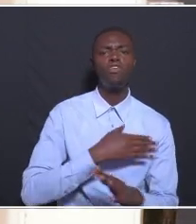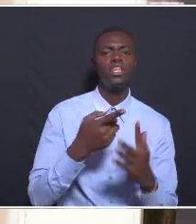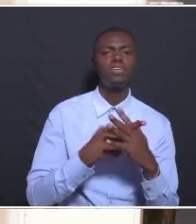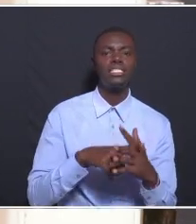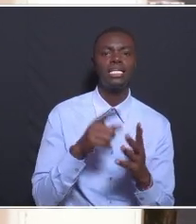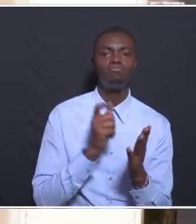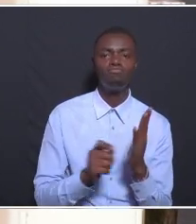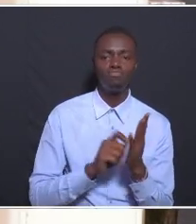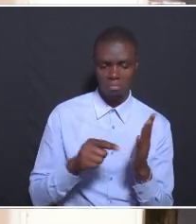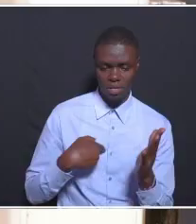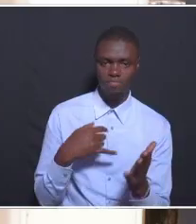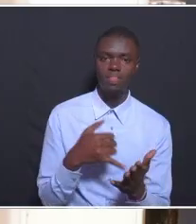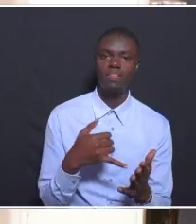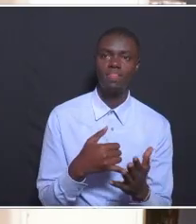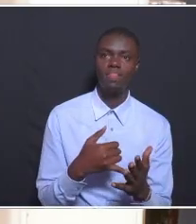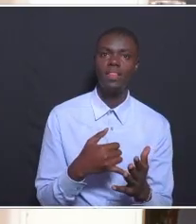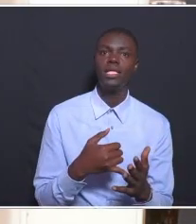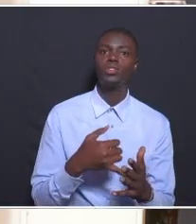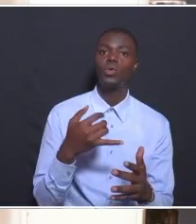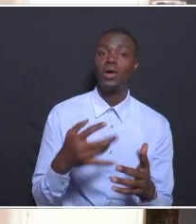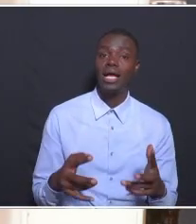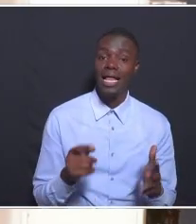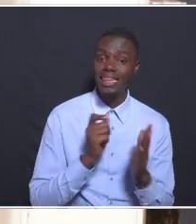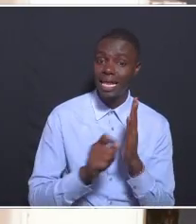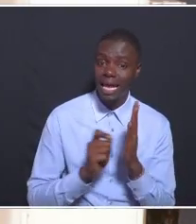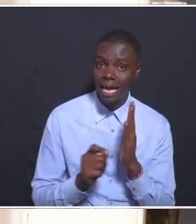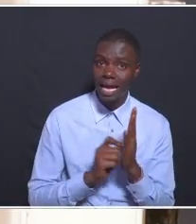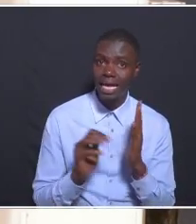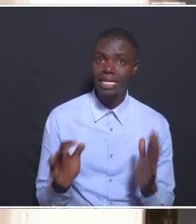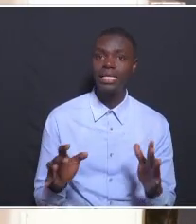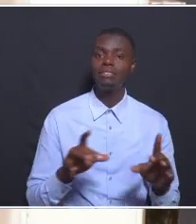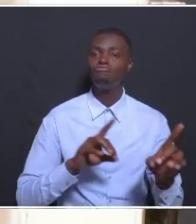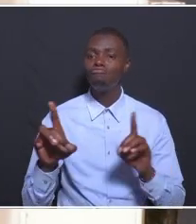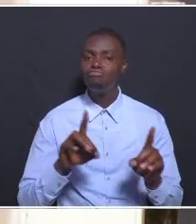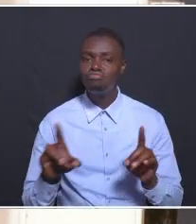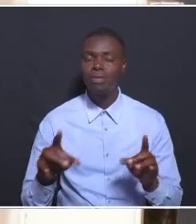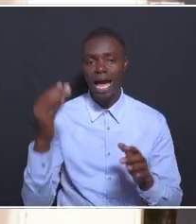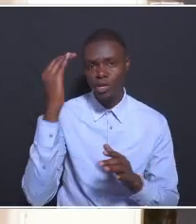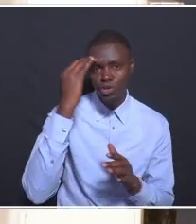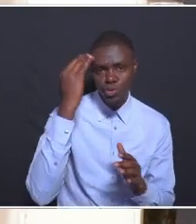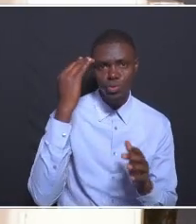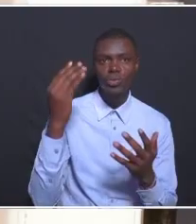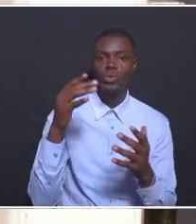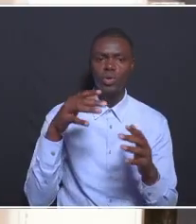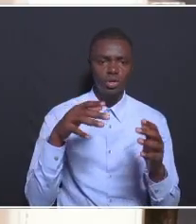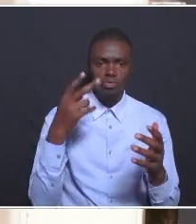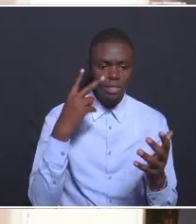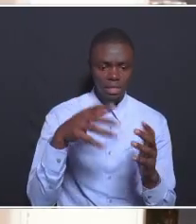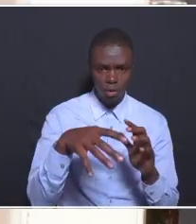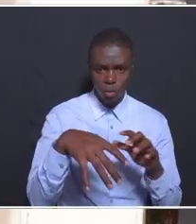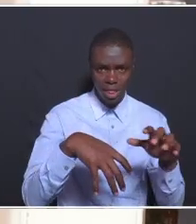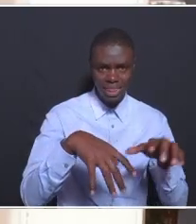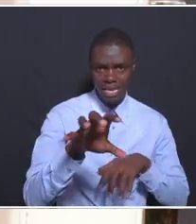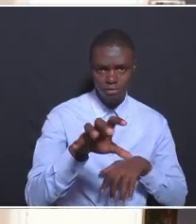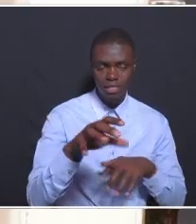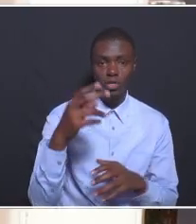I was involved. I knew who the writers were, the direction they are taking. You see the drafts, you see the